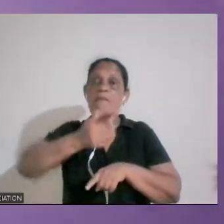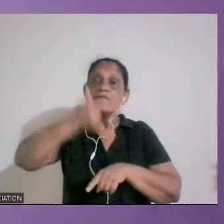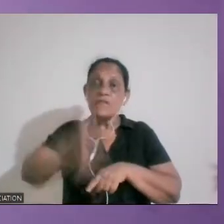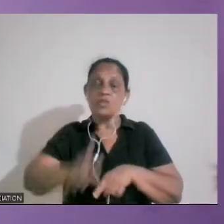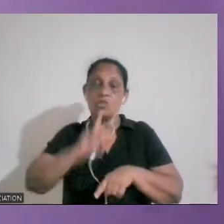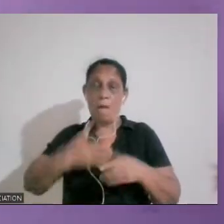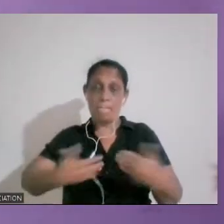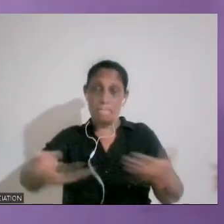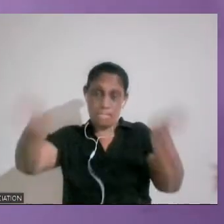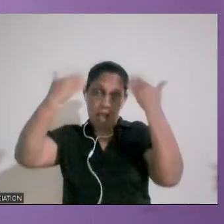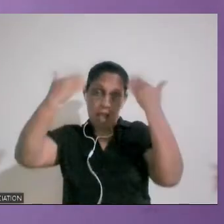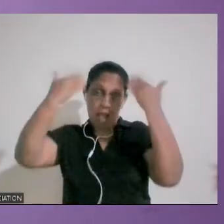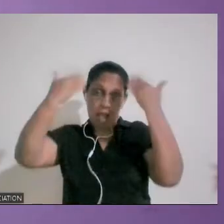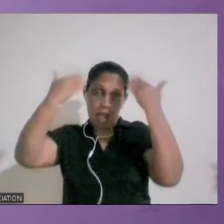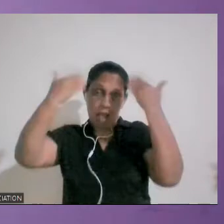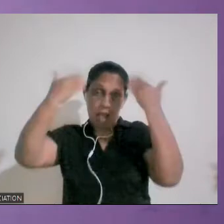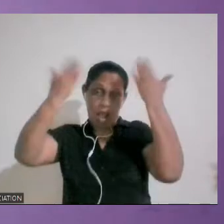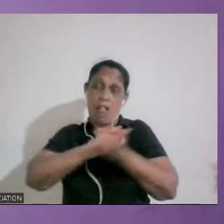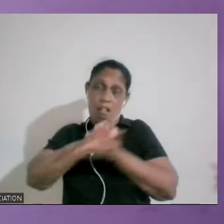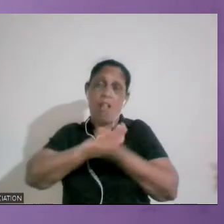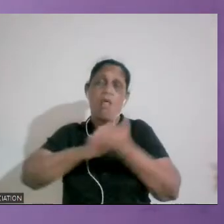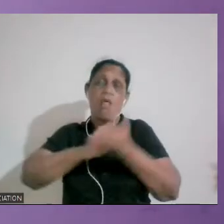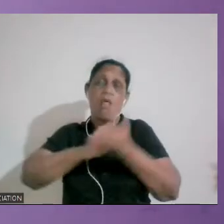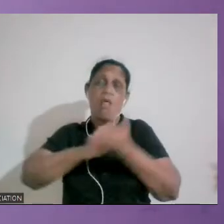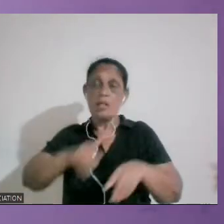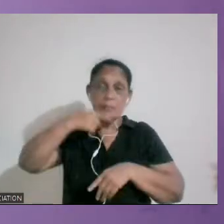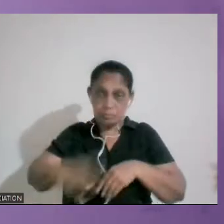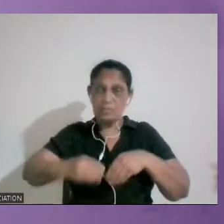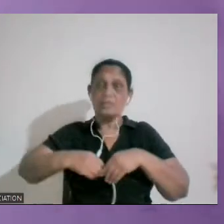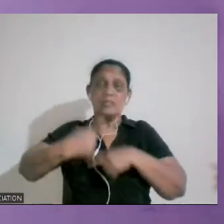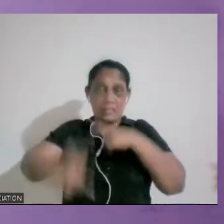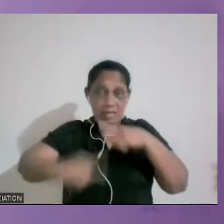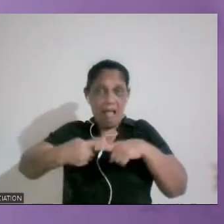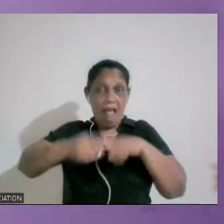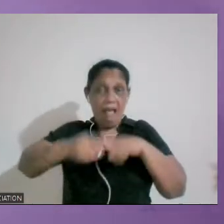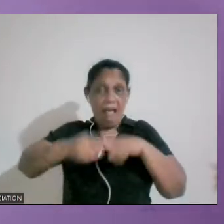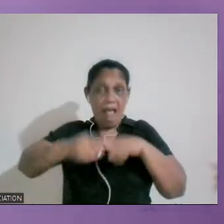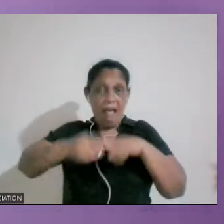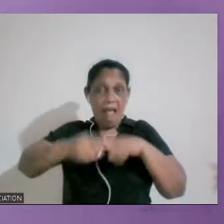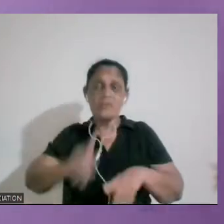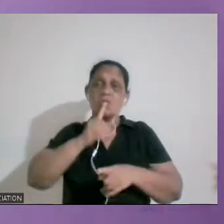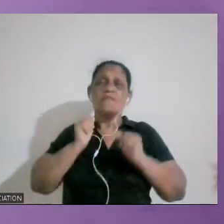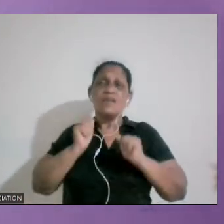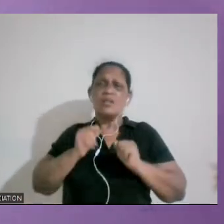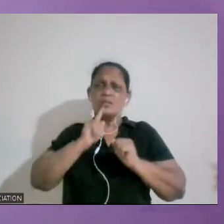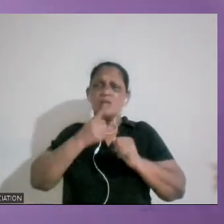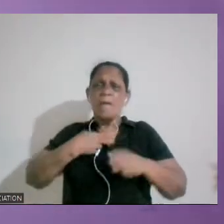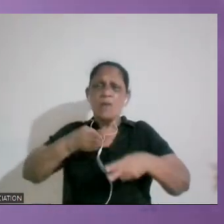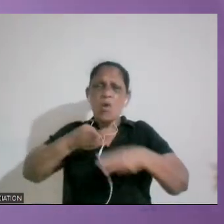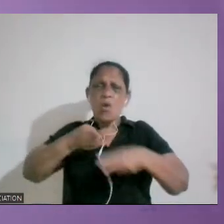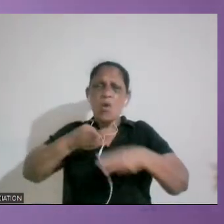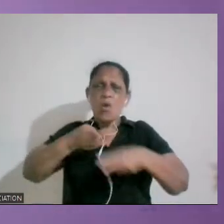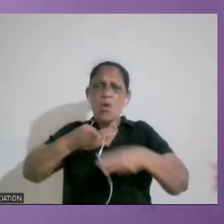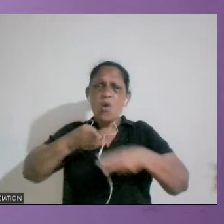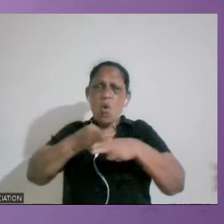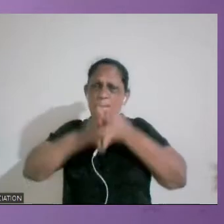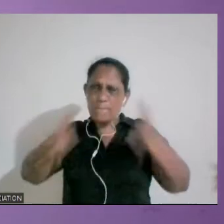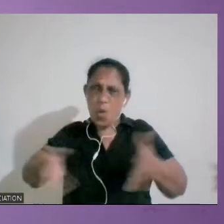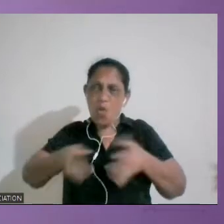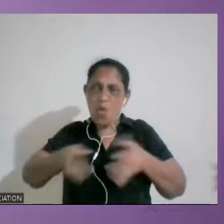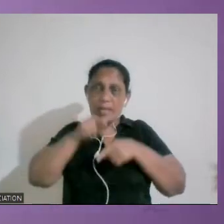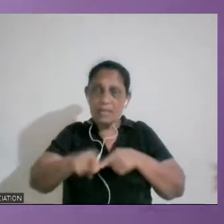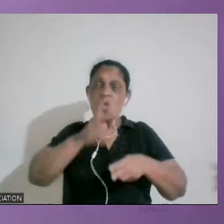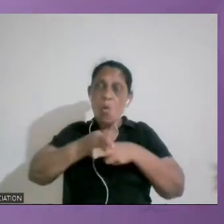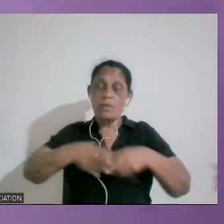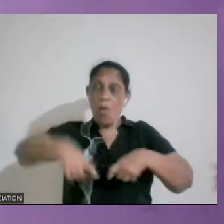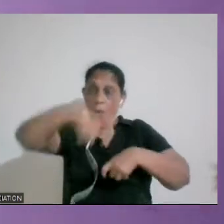It's very important to shower whilst you're on your period. Remember, your menstrual cycle, and especially menstruation, is governed by a lot of hormones in your body, and